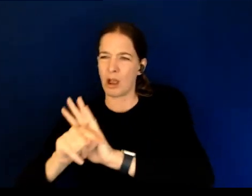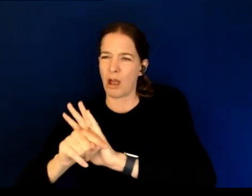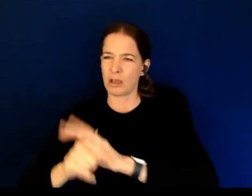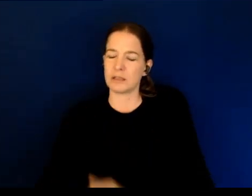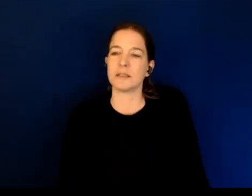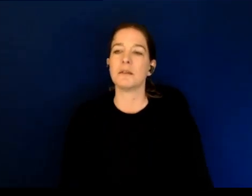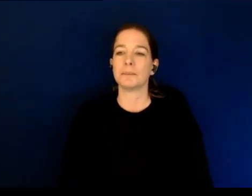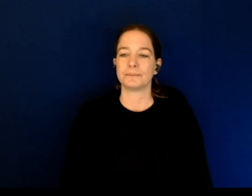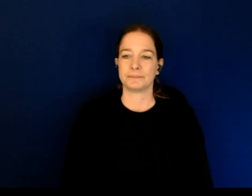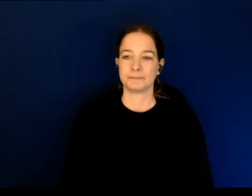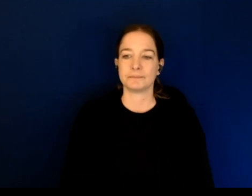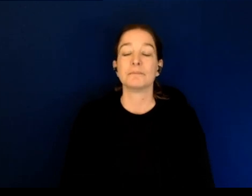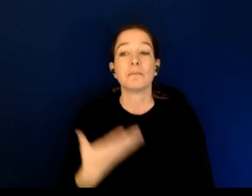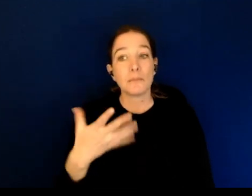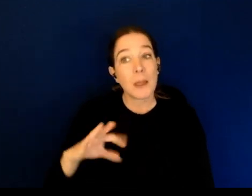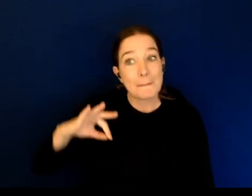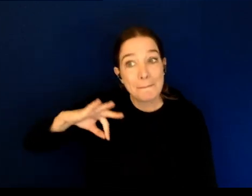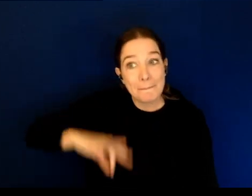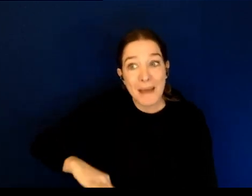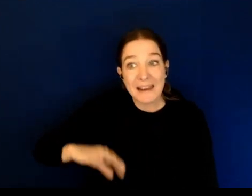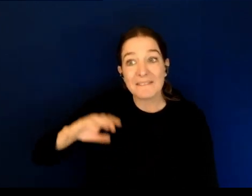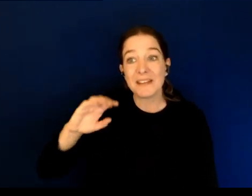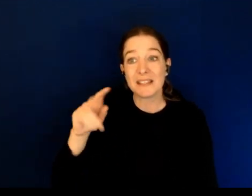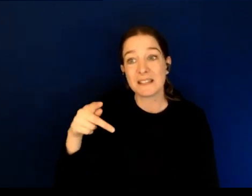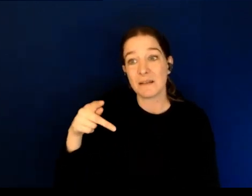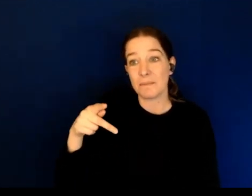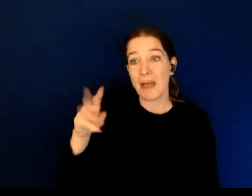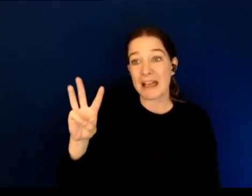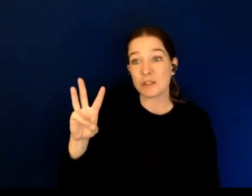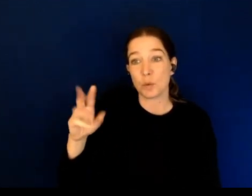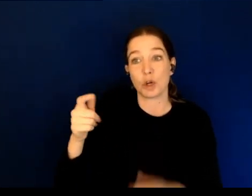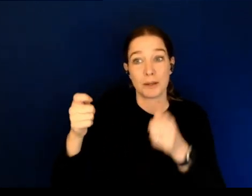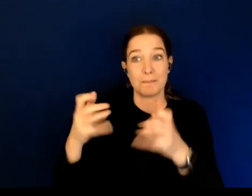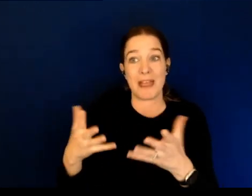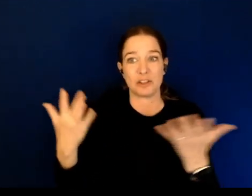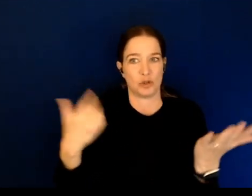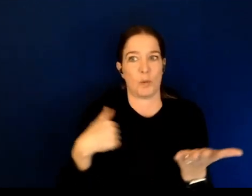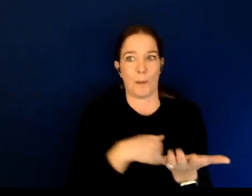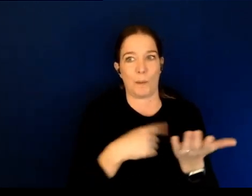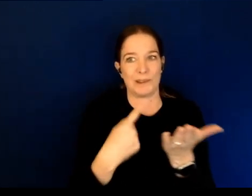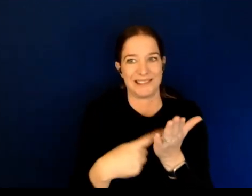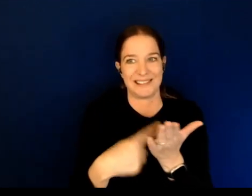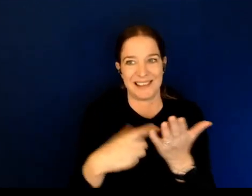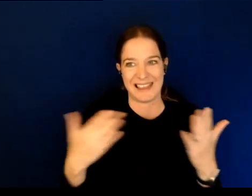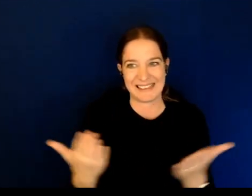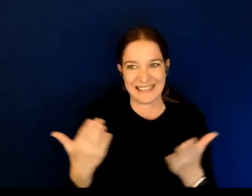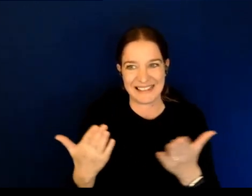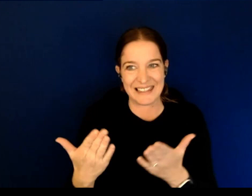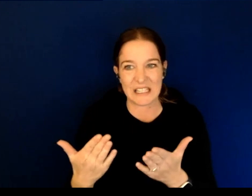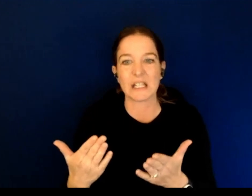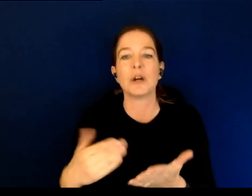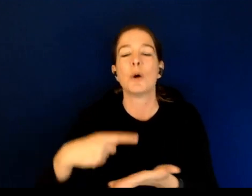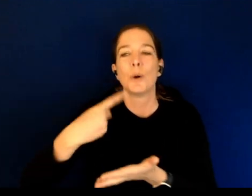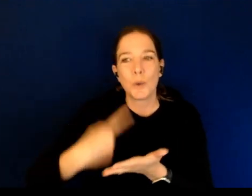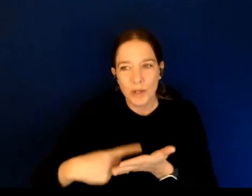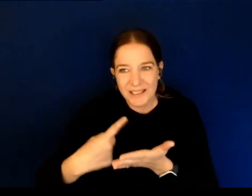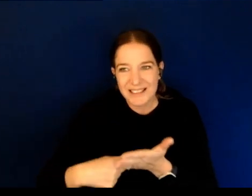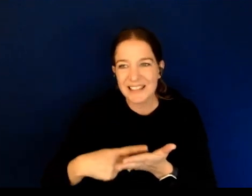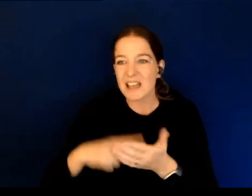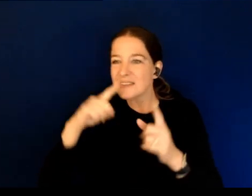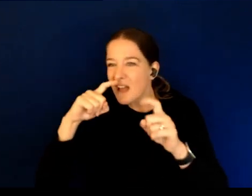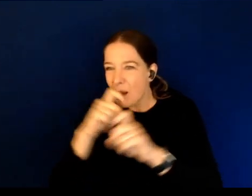We covered the benefits of password managers in this webinar, such as complex